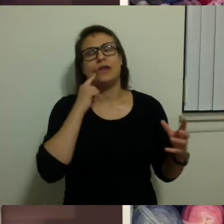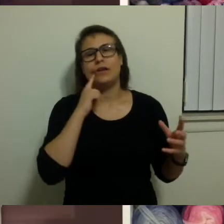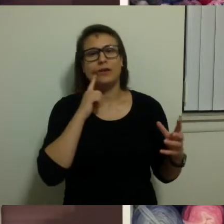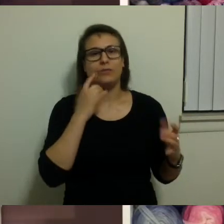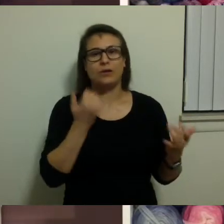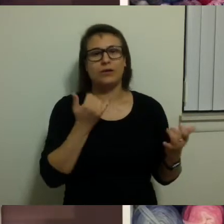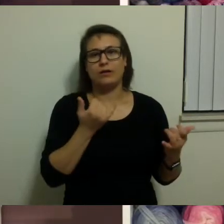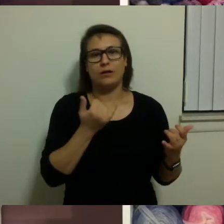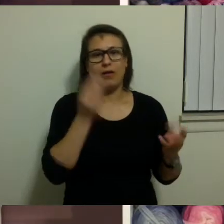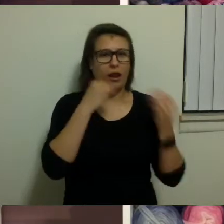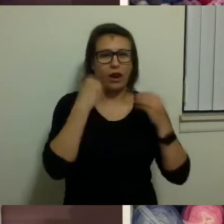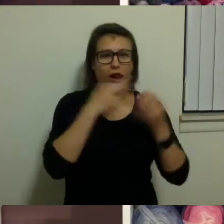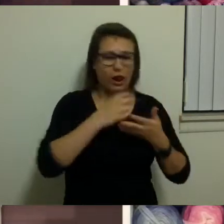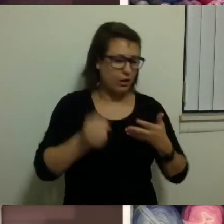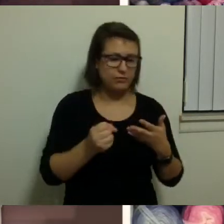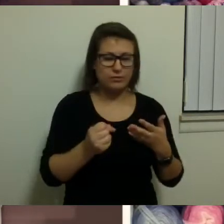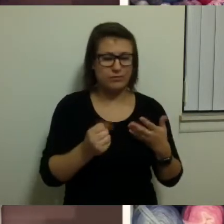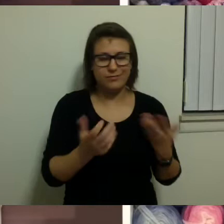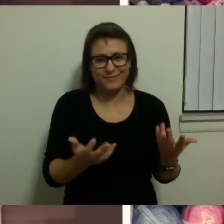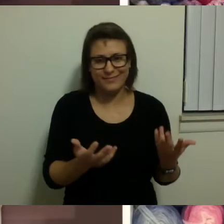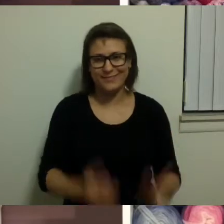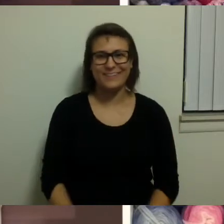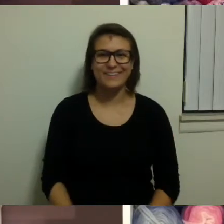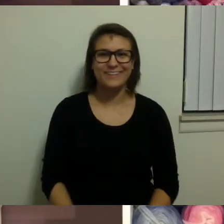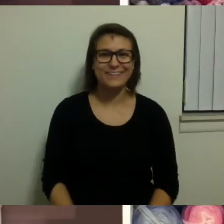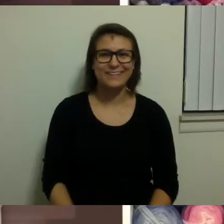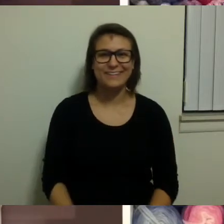is all completely demolished.